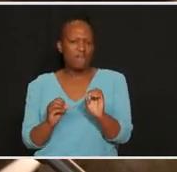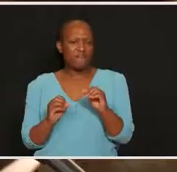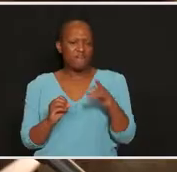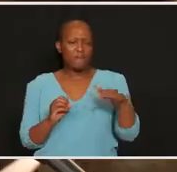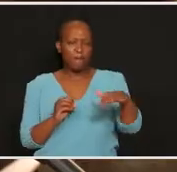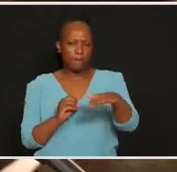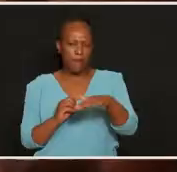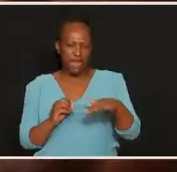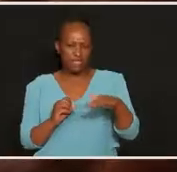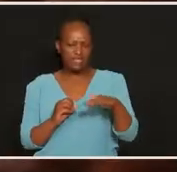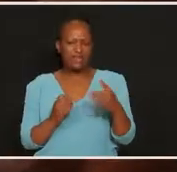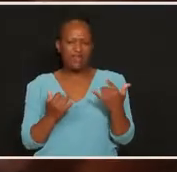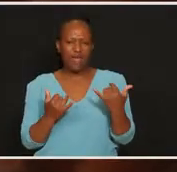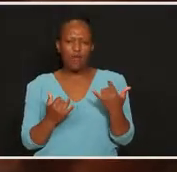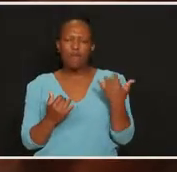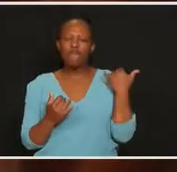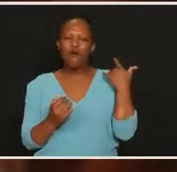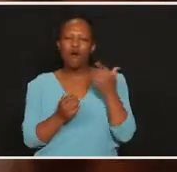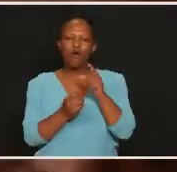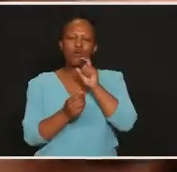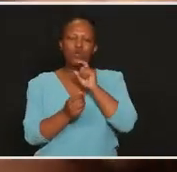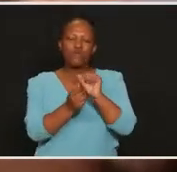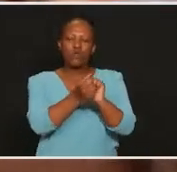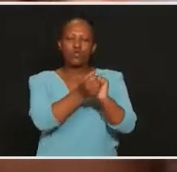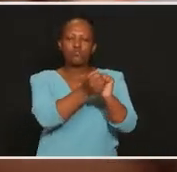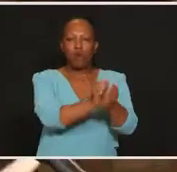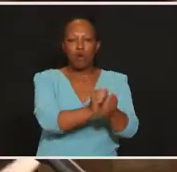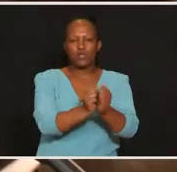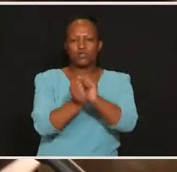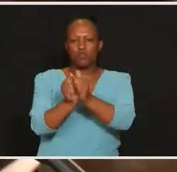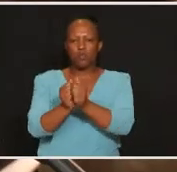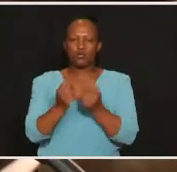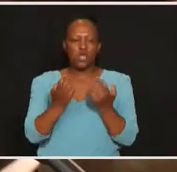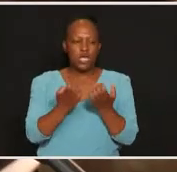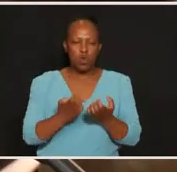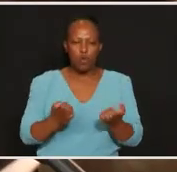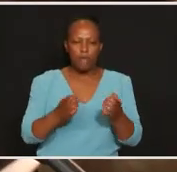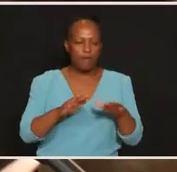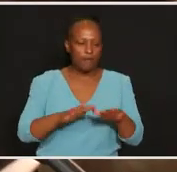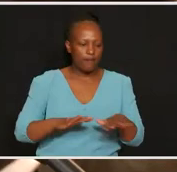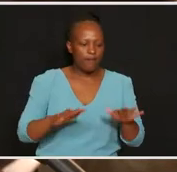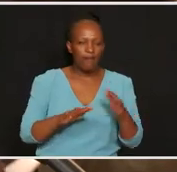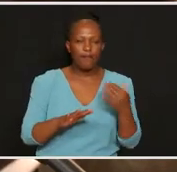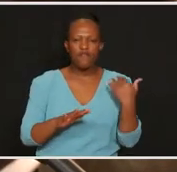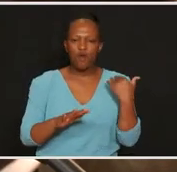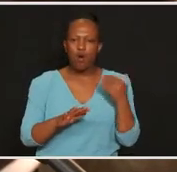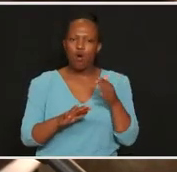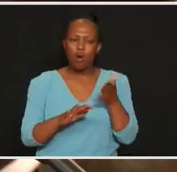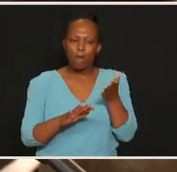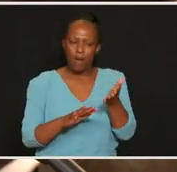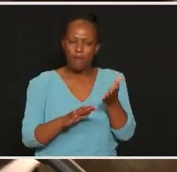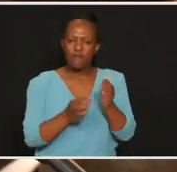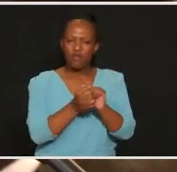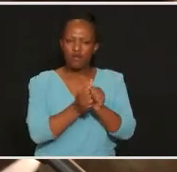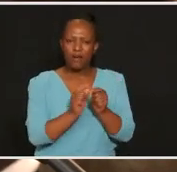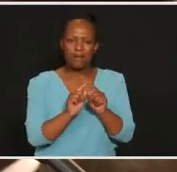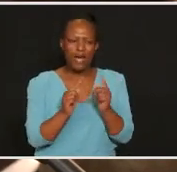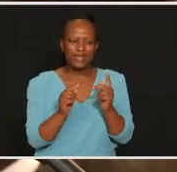are dilapidated in this because they never used they never been used or utilized